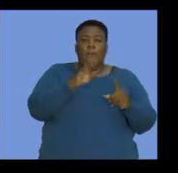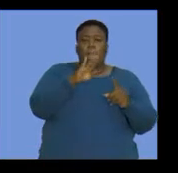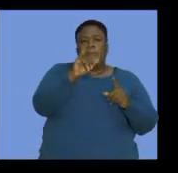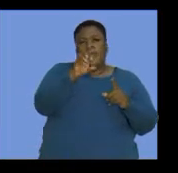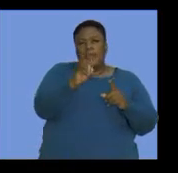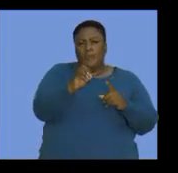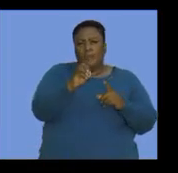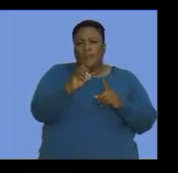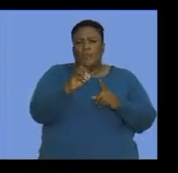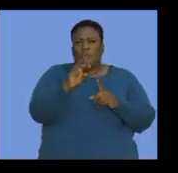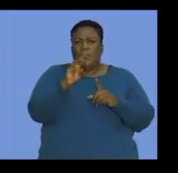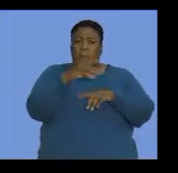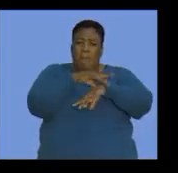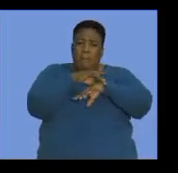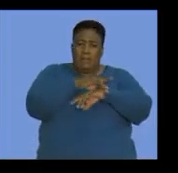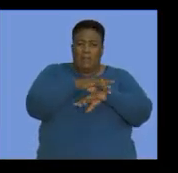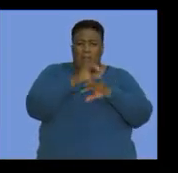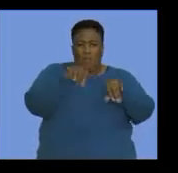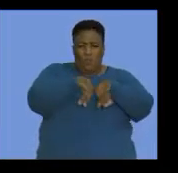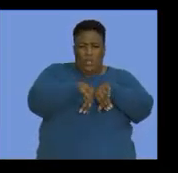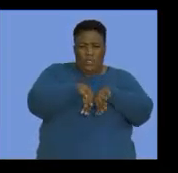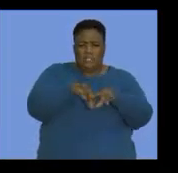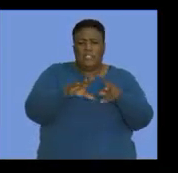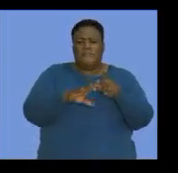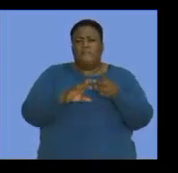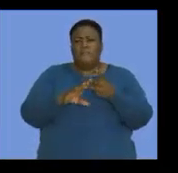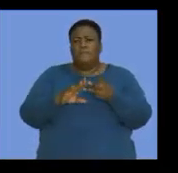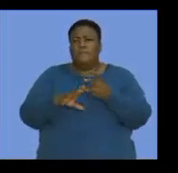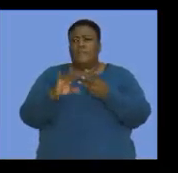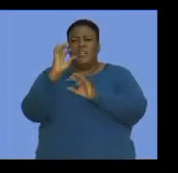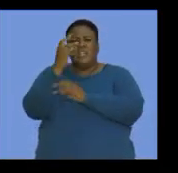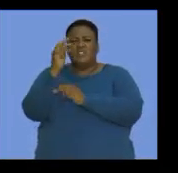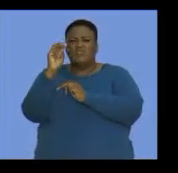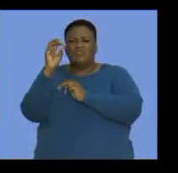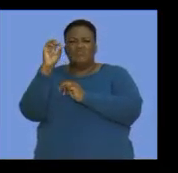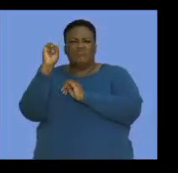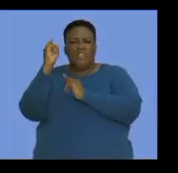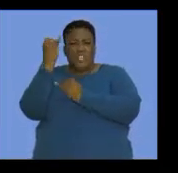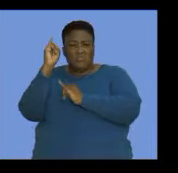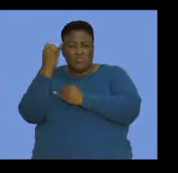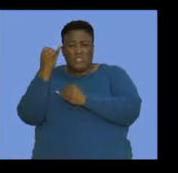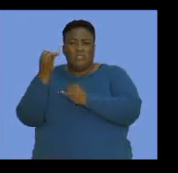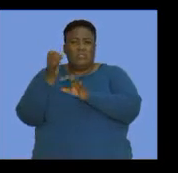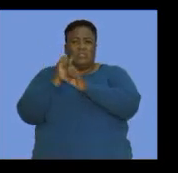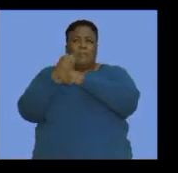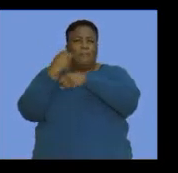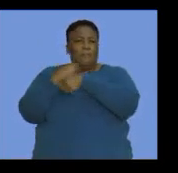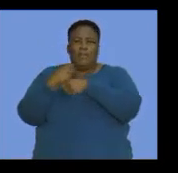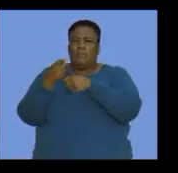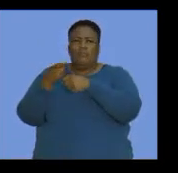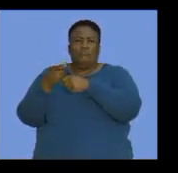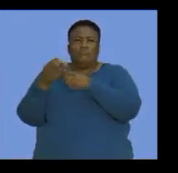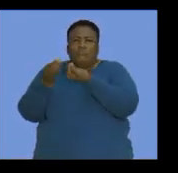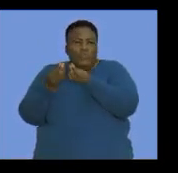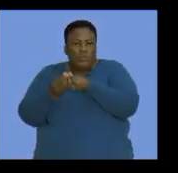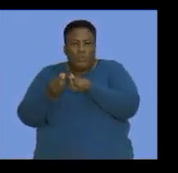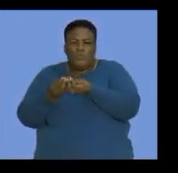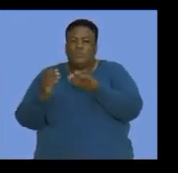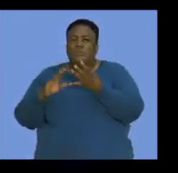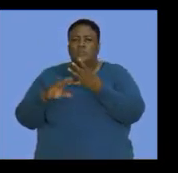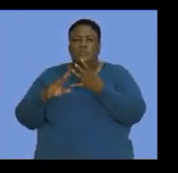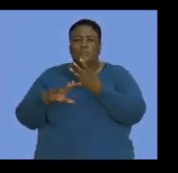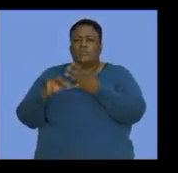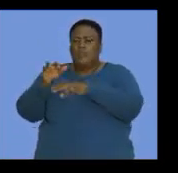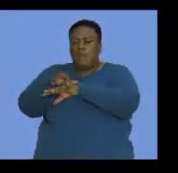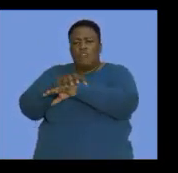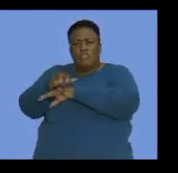industrial waste that's produced from industries that are responsible for the production of commercial goods. We have agricultural waste that is